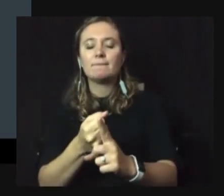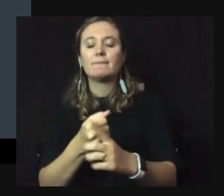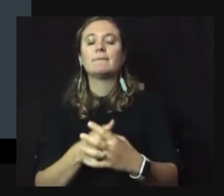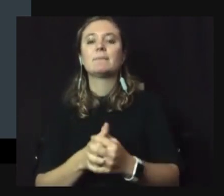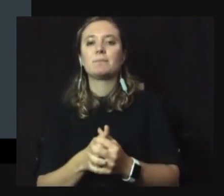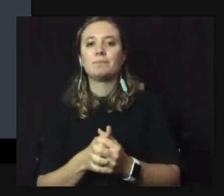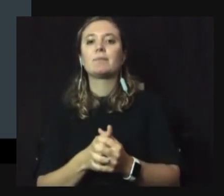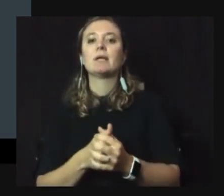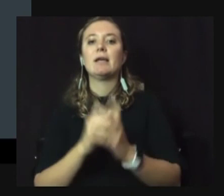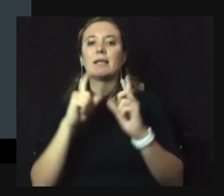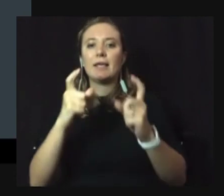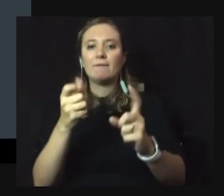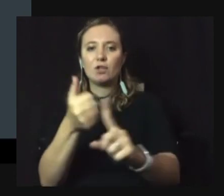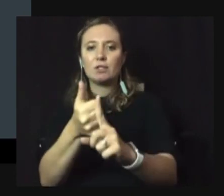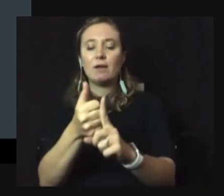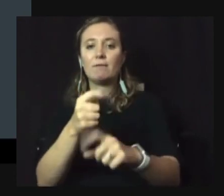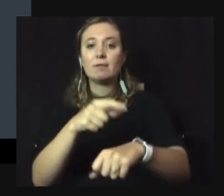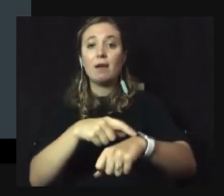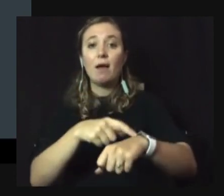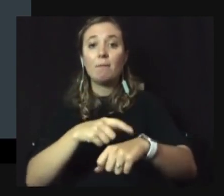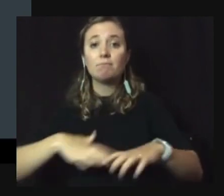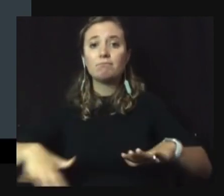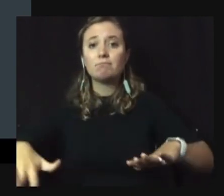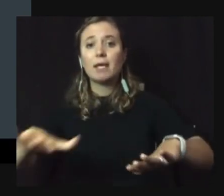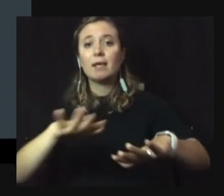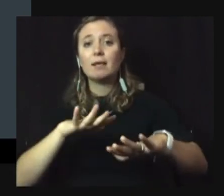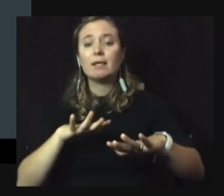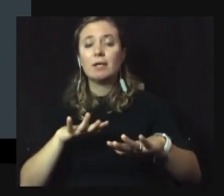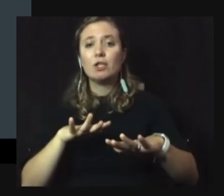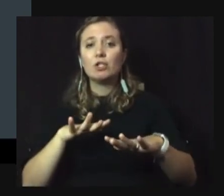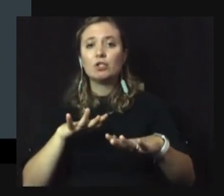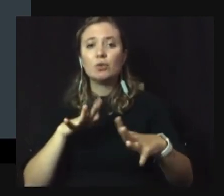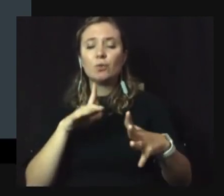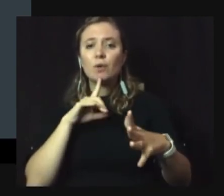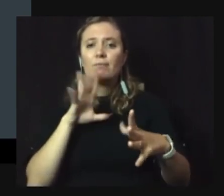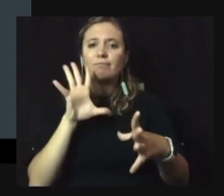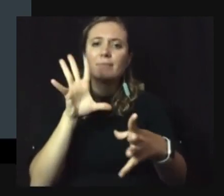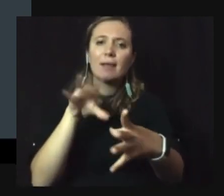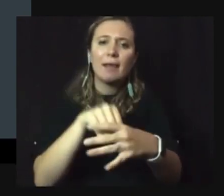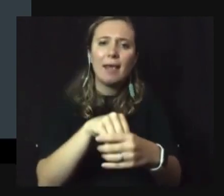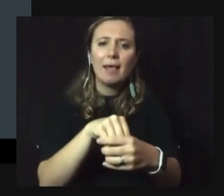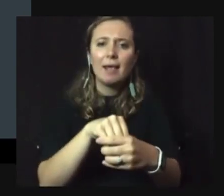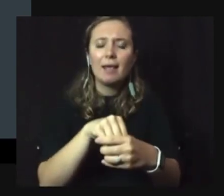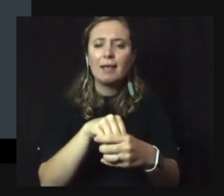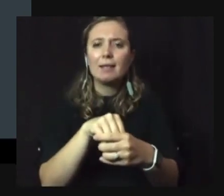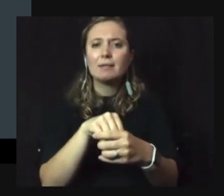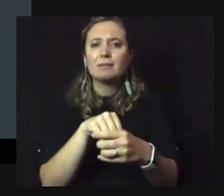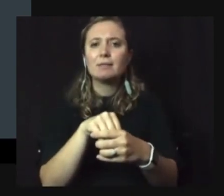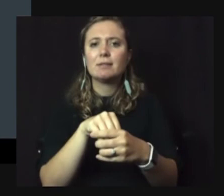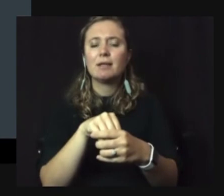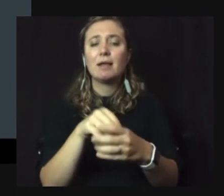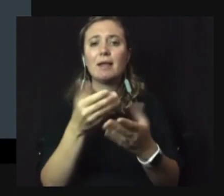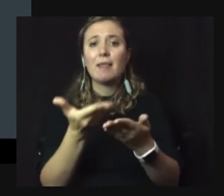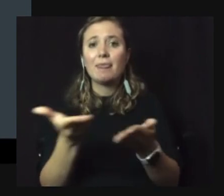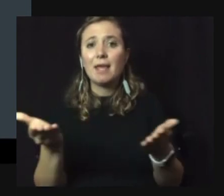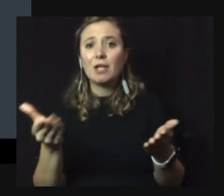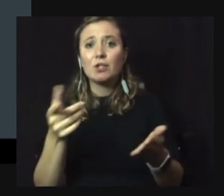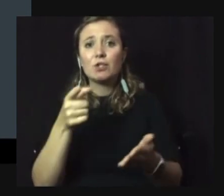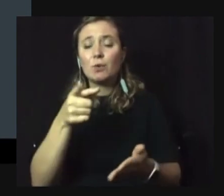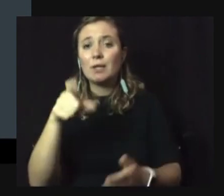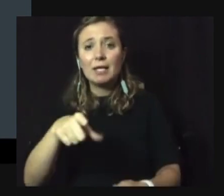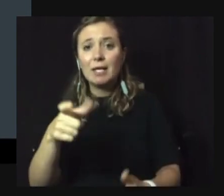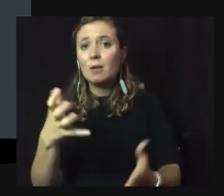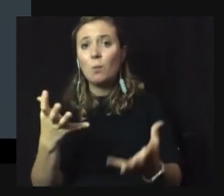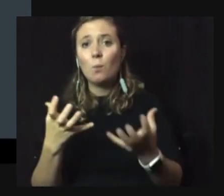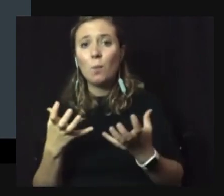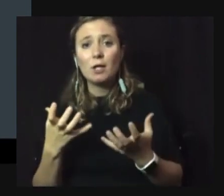Give yourself the time and space to engage in the things that you need and want to do,